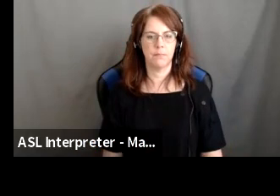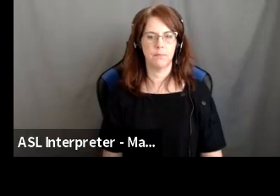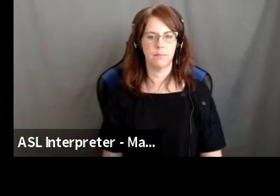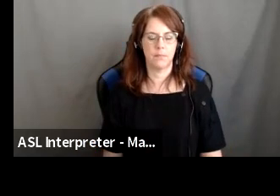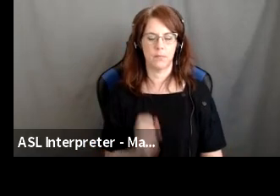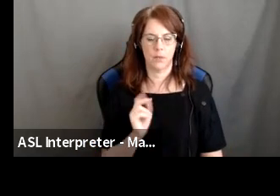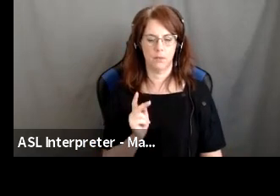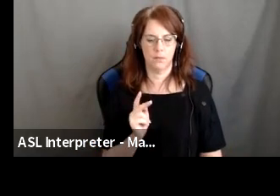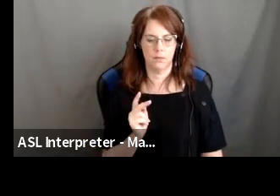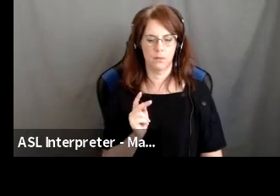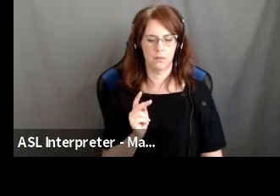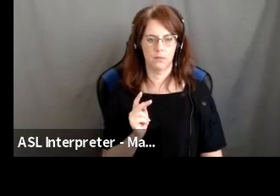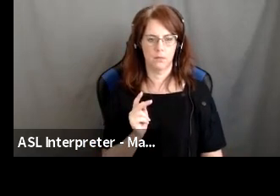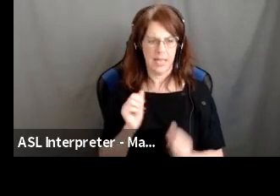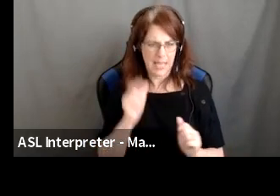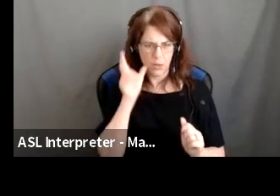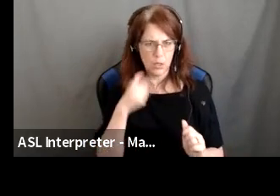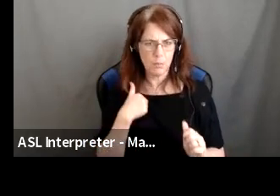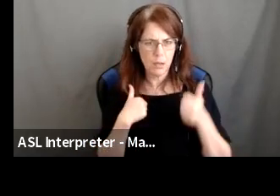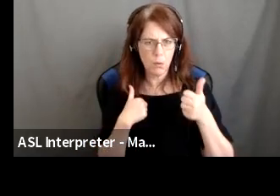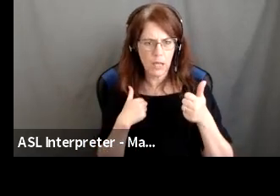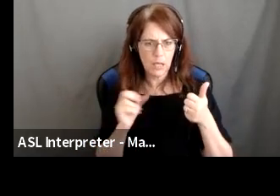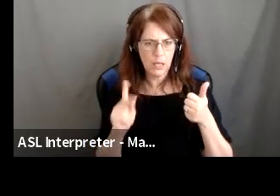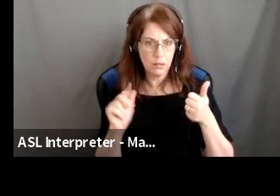okay. Can you guys hear me okay?